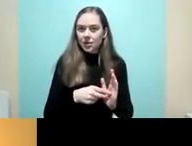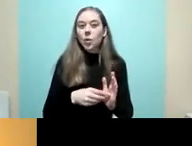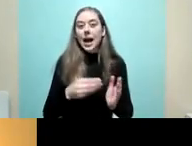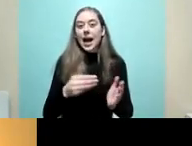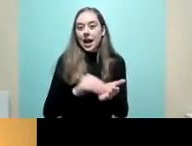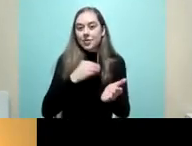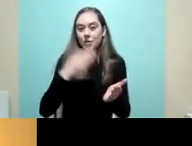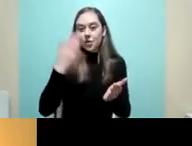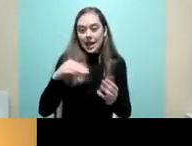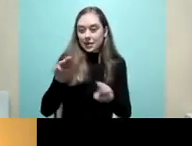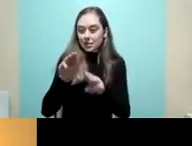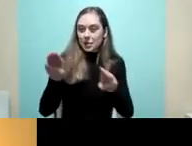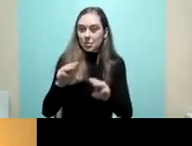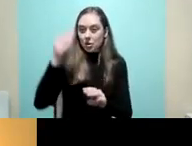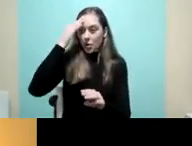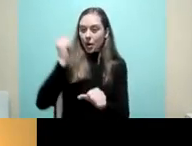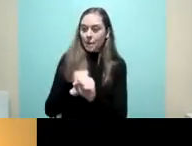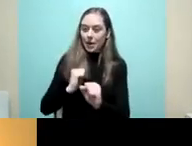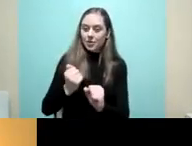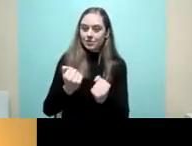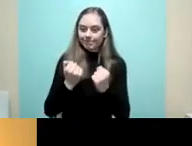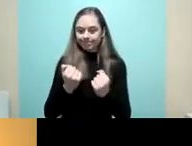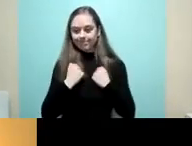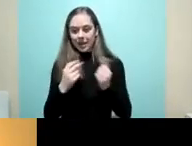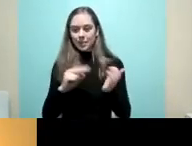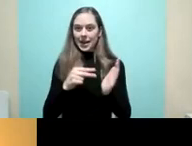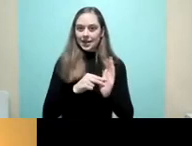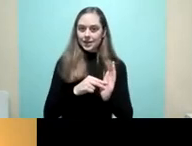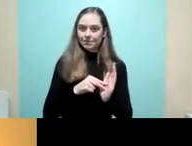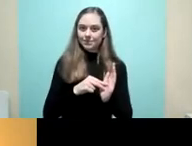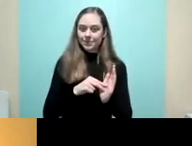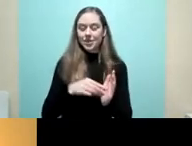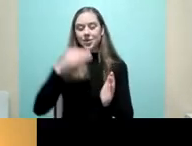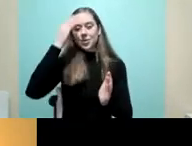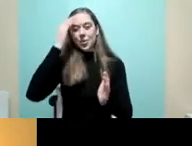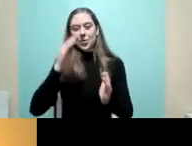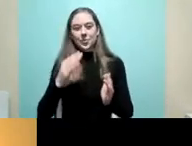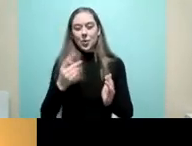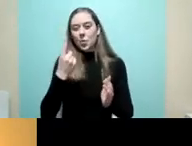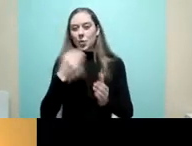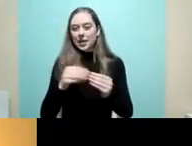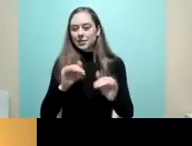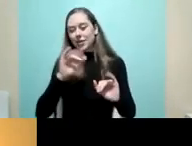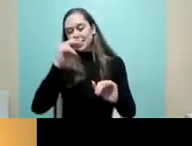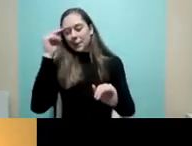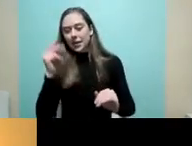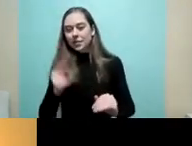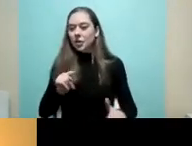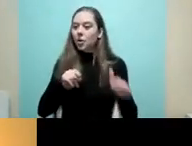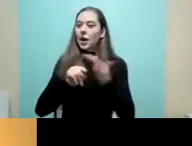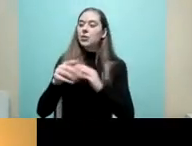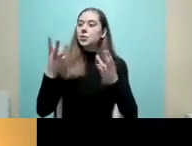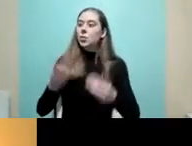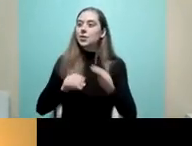plan. Because the last thing you want to do when you're about to go out through the door for your walk or whatever, and then you've one of the kids coming over to say, Mommy,